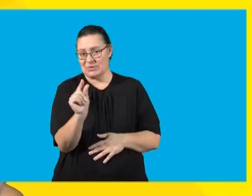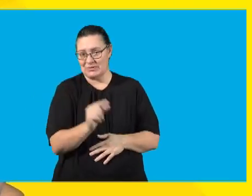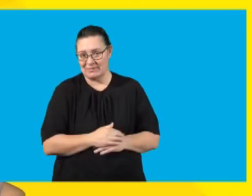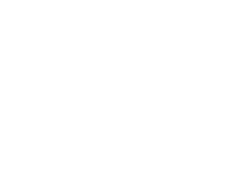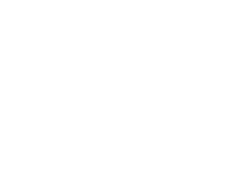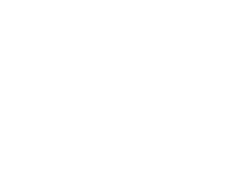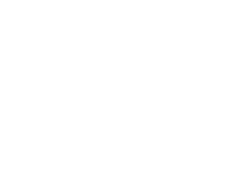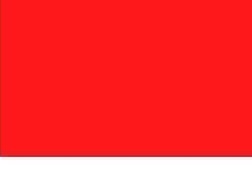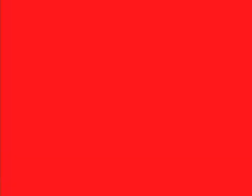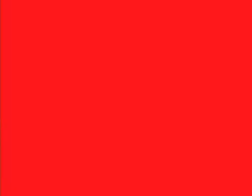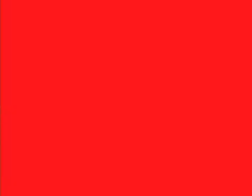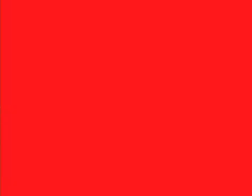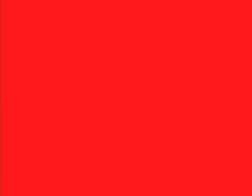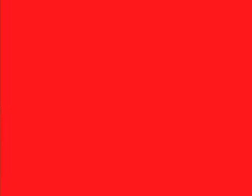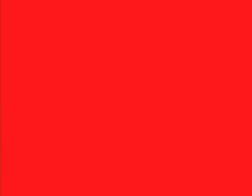soon.